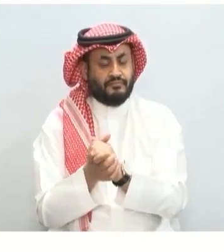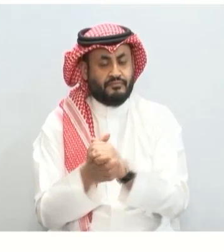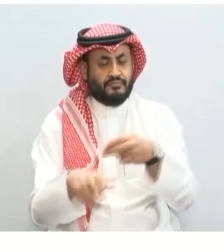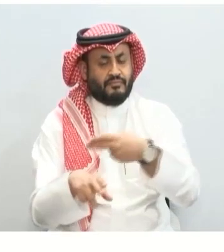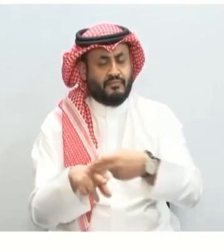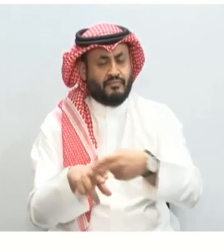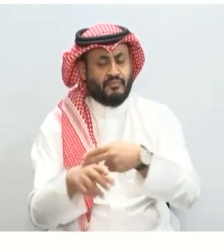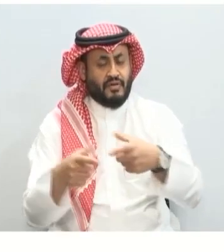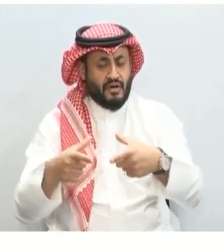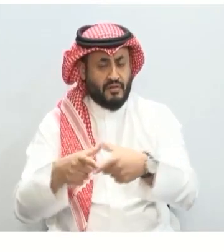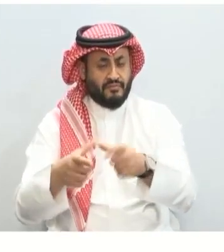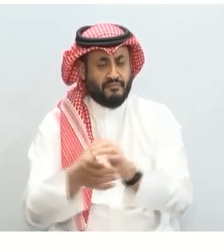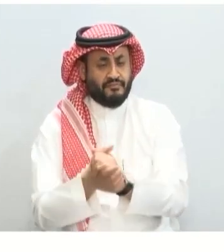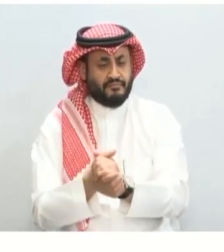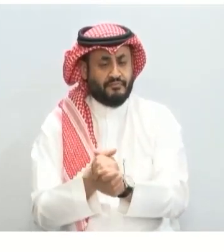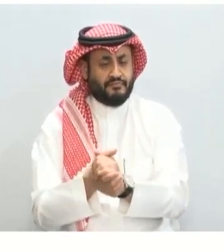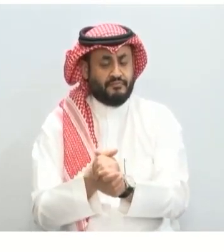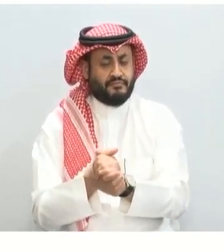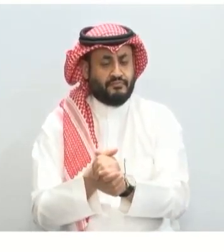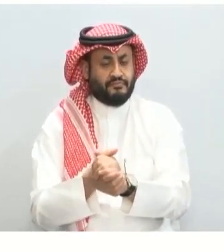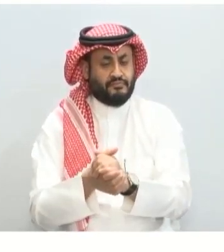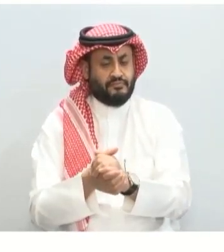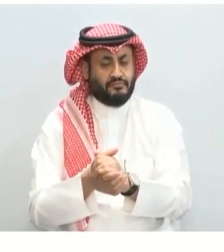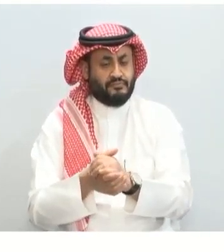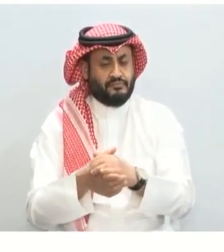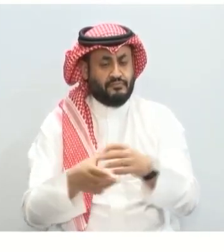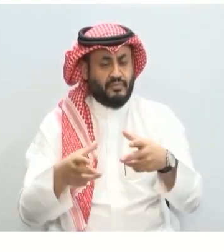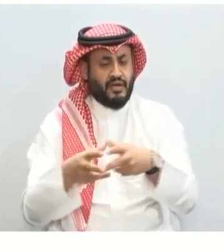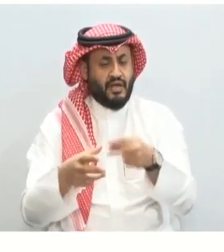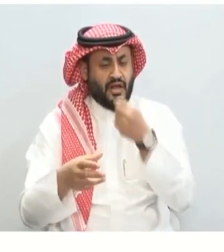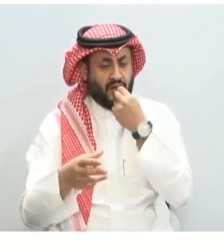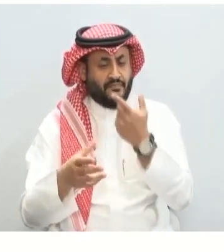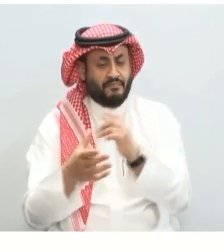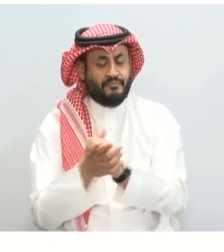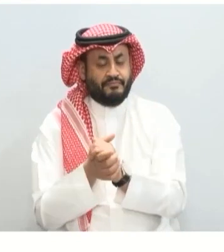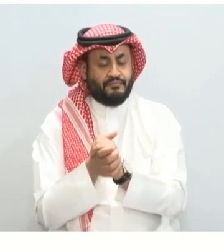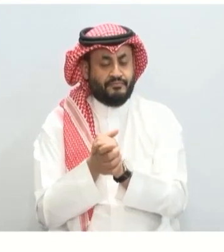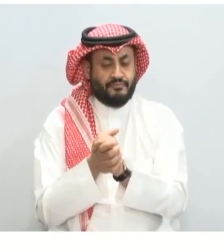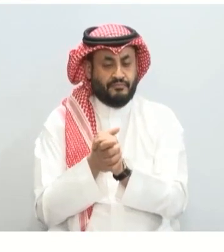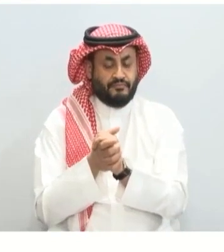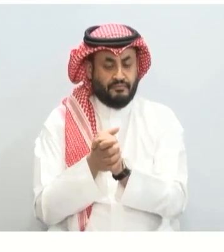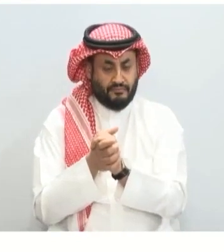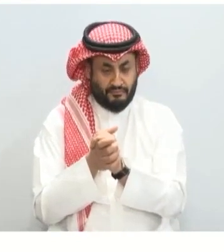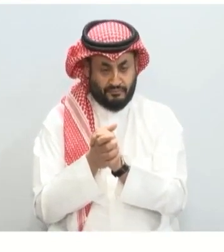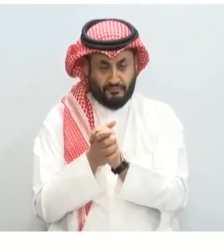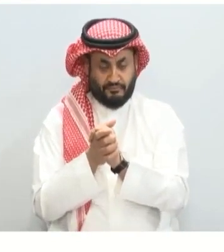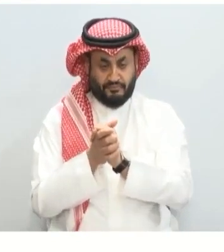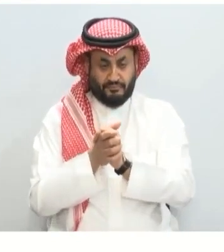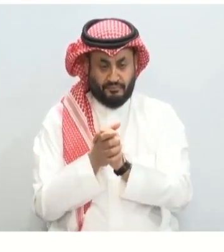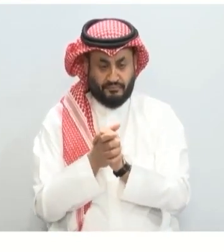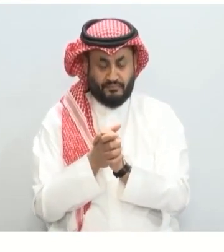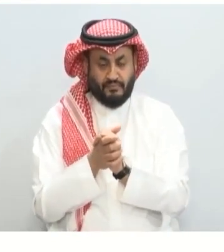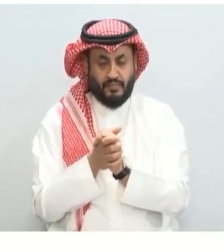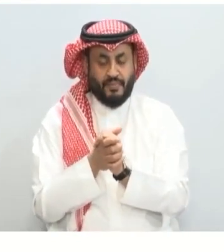Chocolate raspberry layer cake. And the last one, yes, very good, the almond creme brulee.